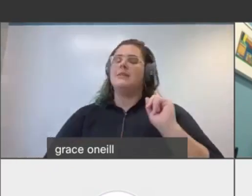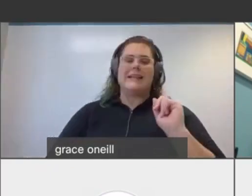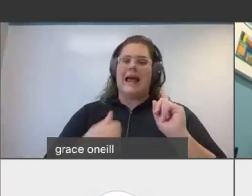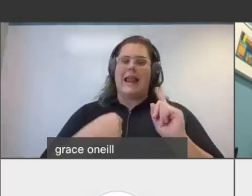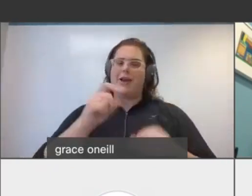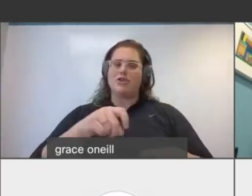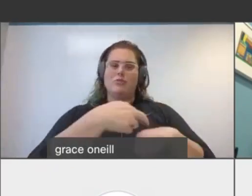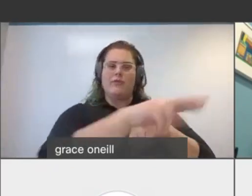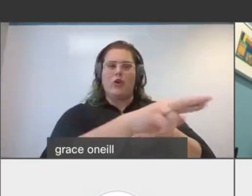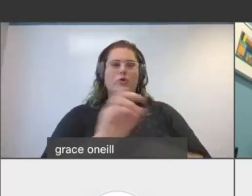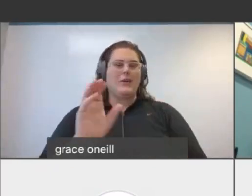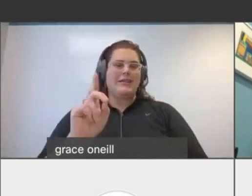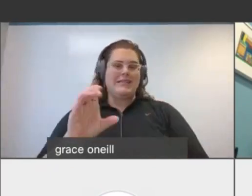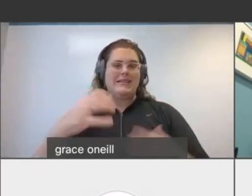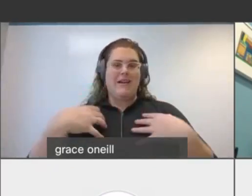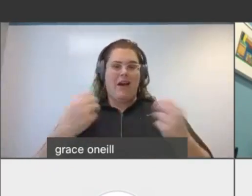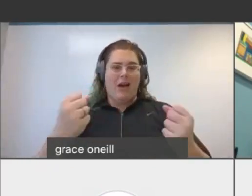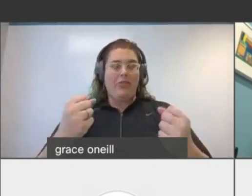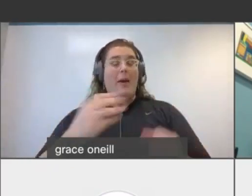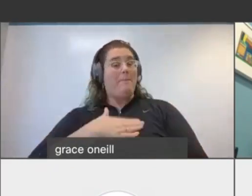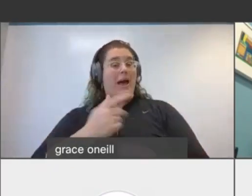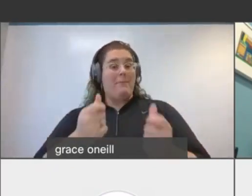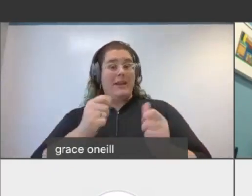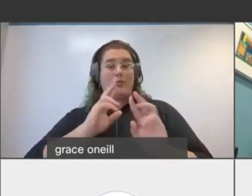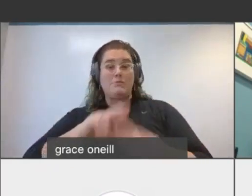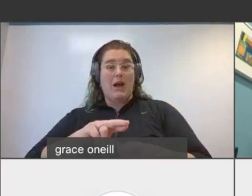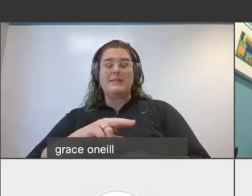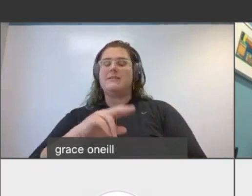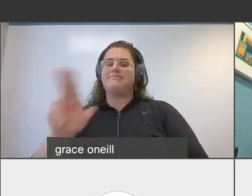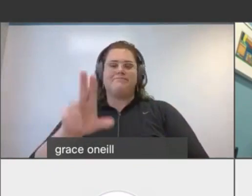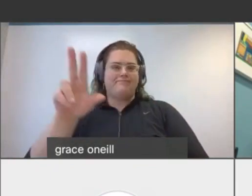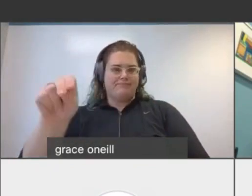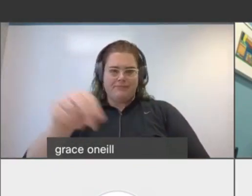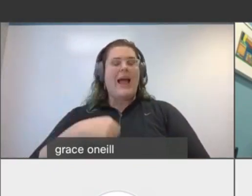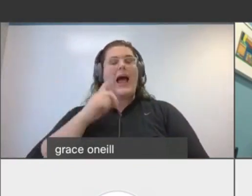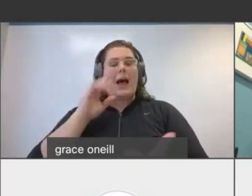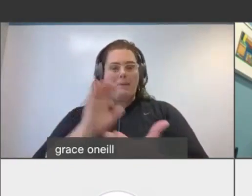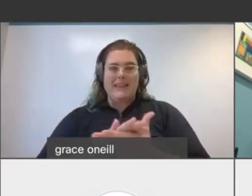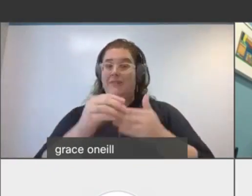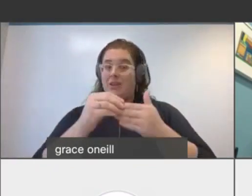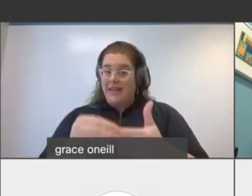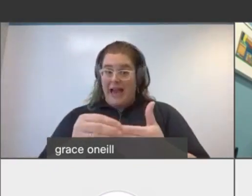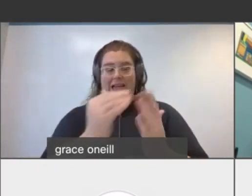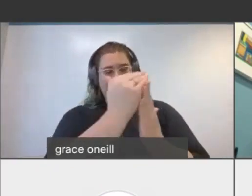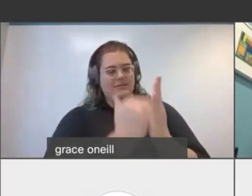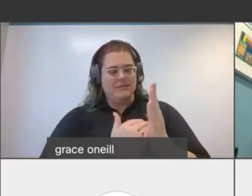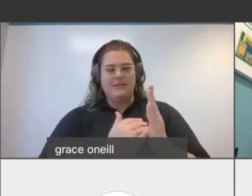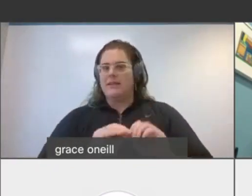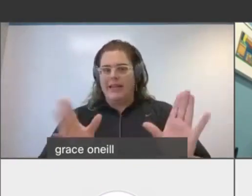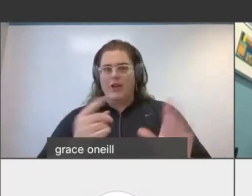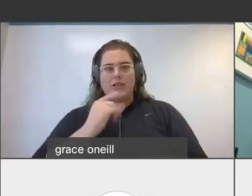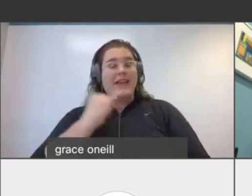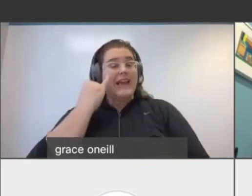this. I will say my immediate response is absolutely not. I believe the guidance is if you are unable